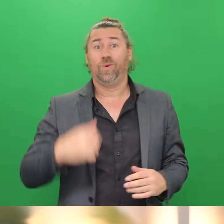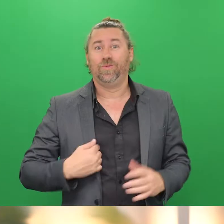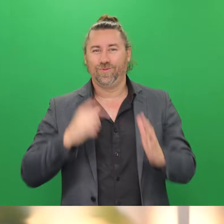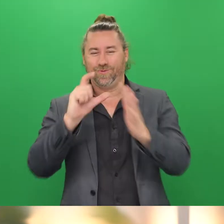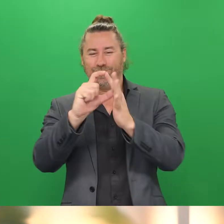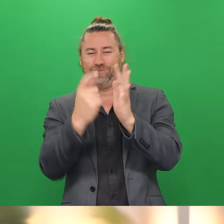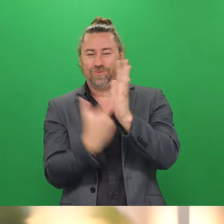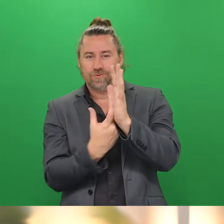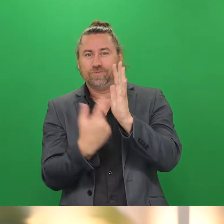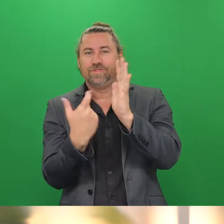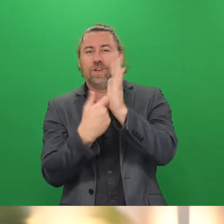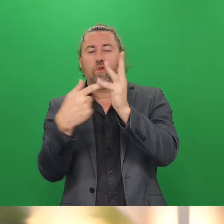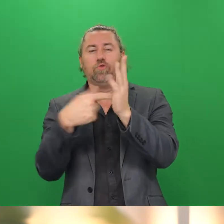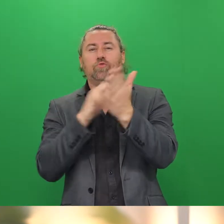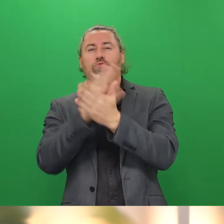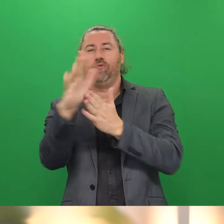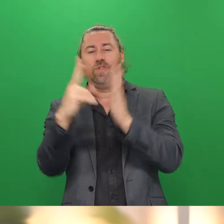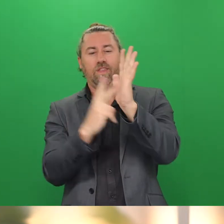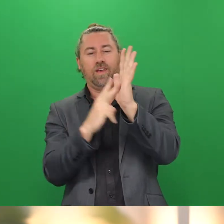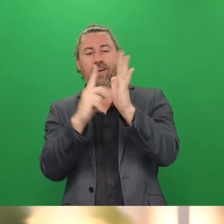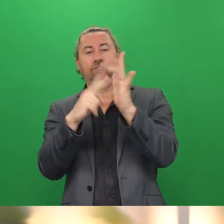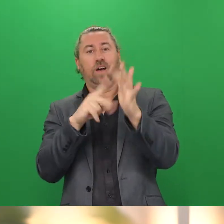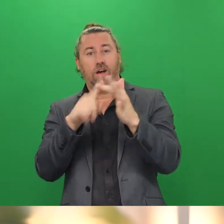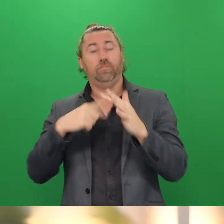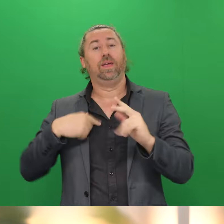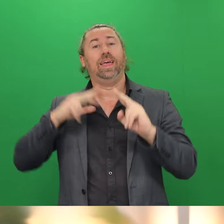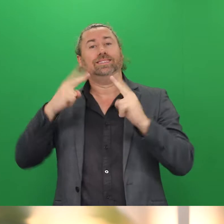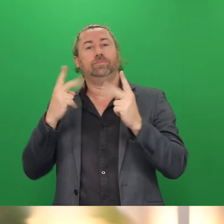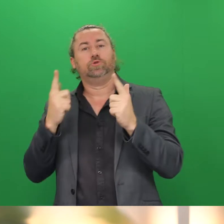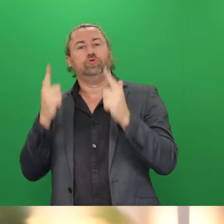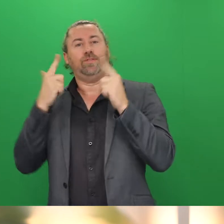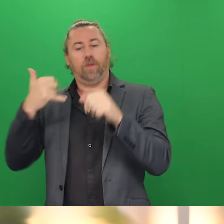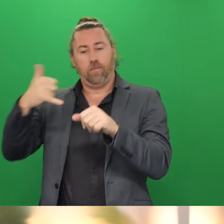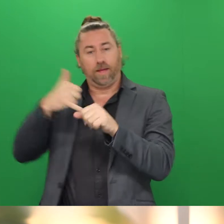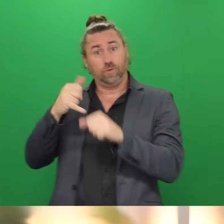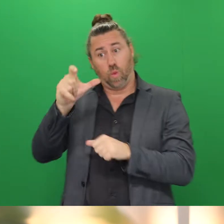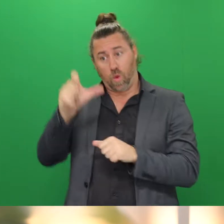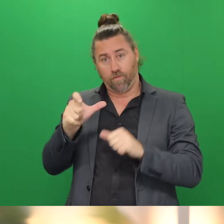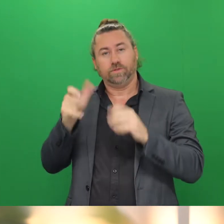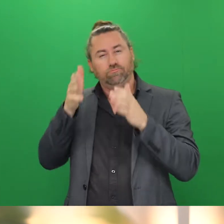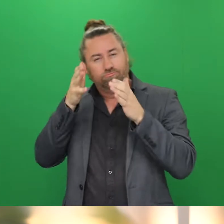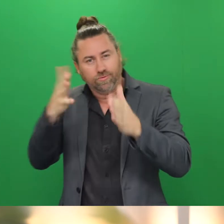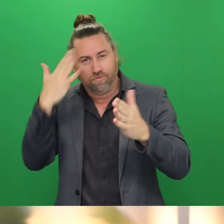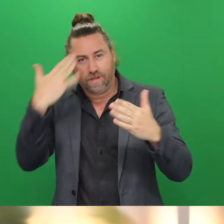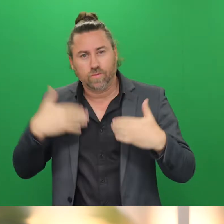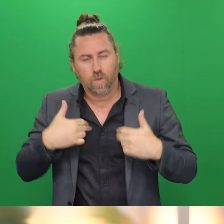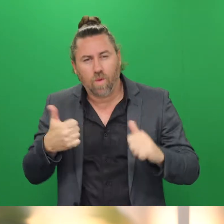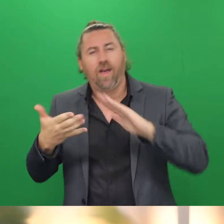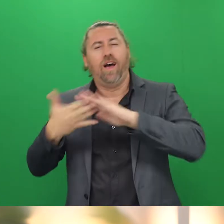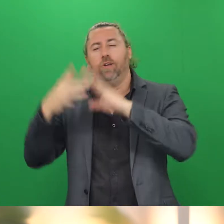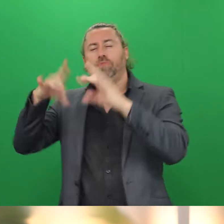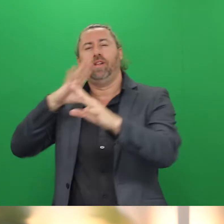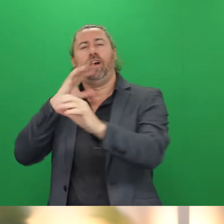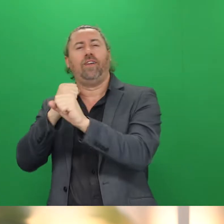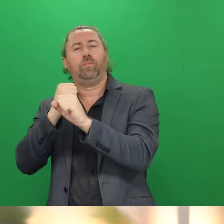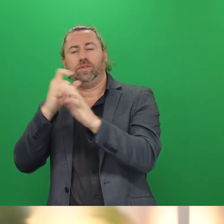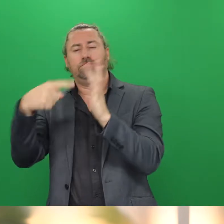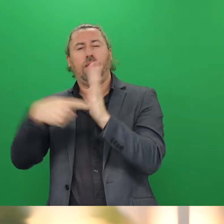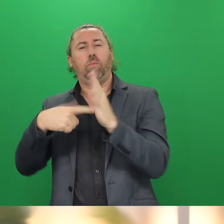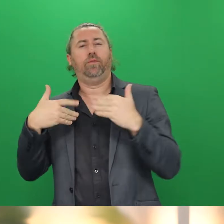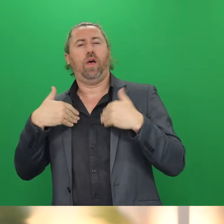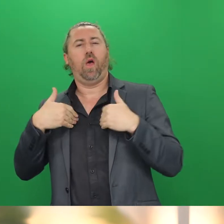Hello, my name is Dr. Ruth Vine and I'm the Deputy Chief Medical Officer for Mental Health at the Department of Health and Aged